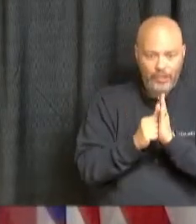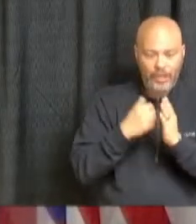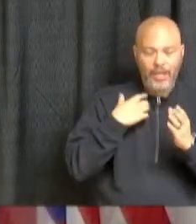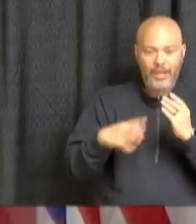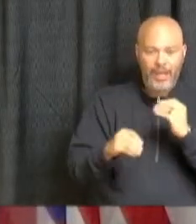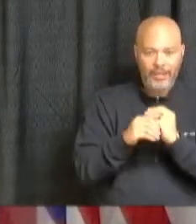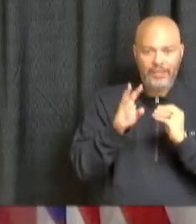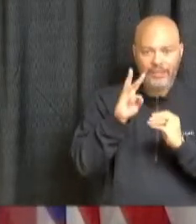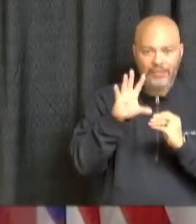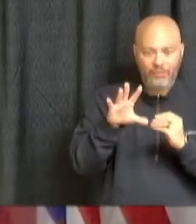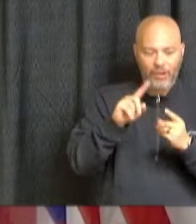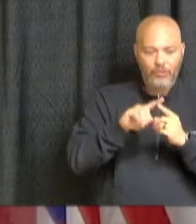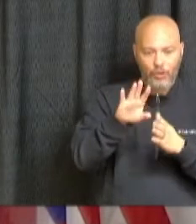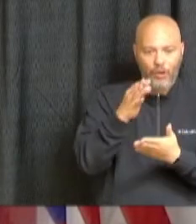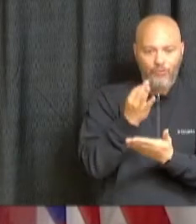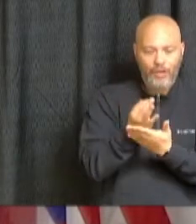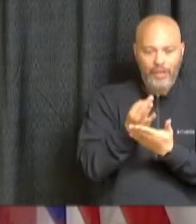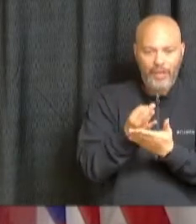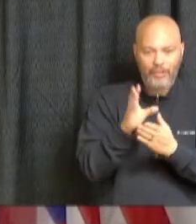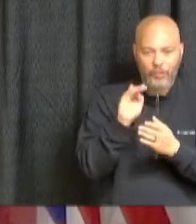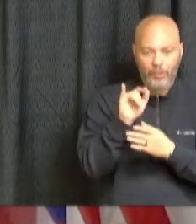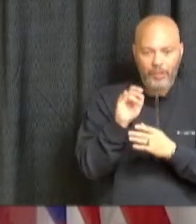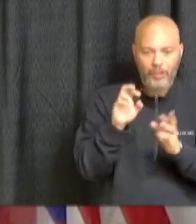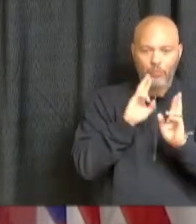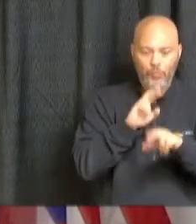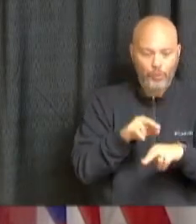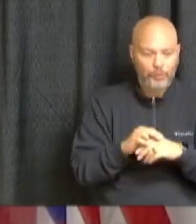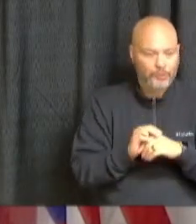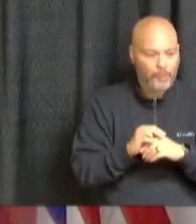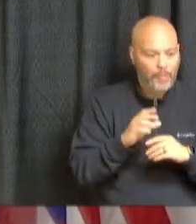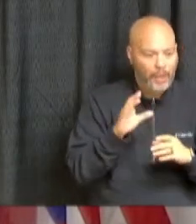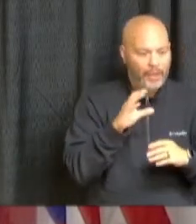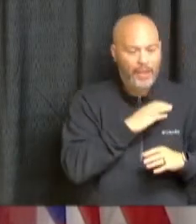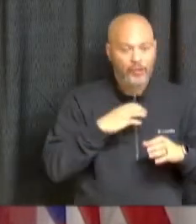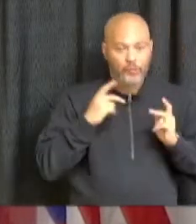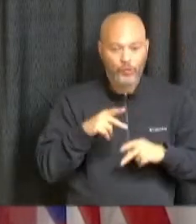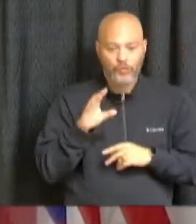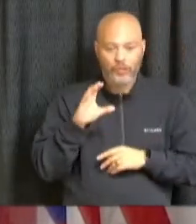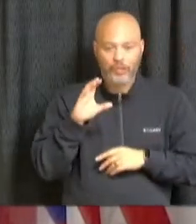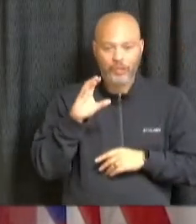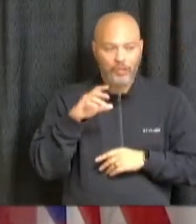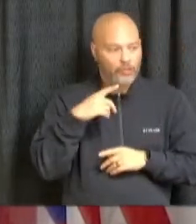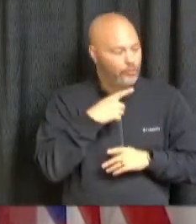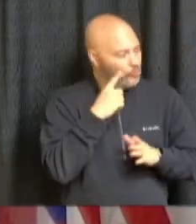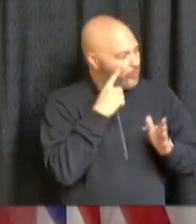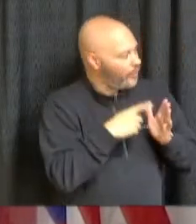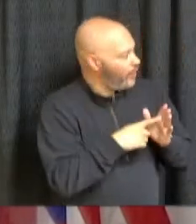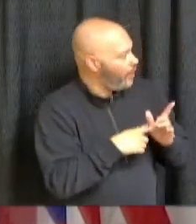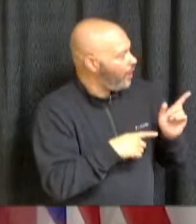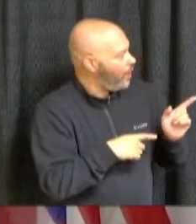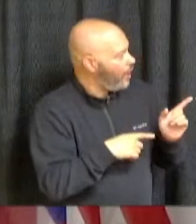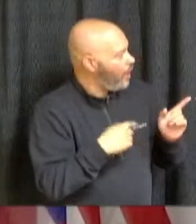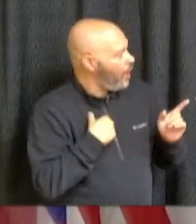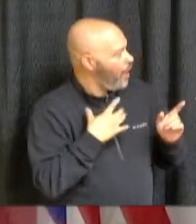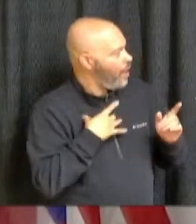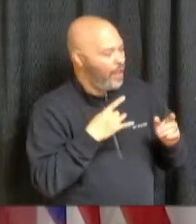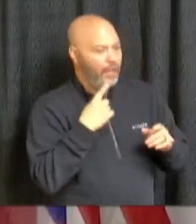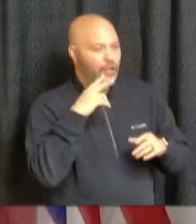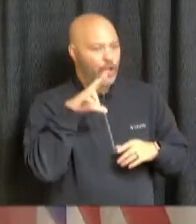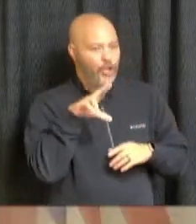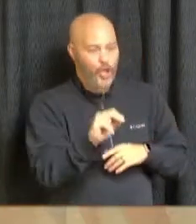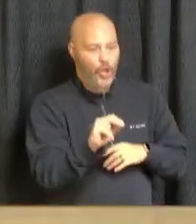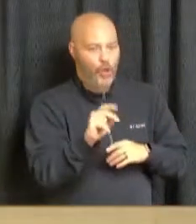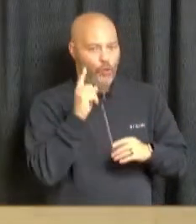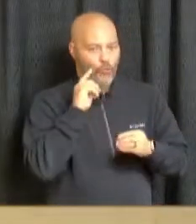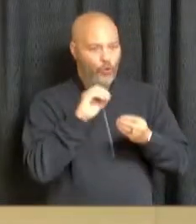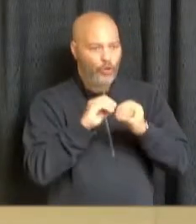ordinance 65 to your finance committee agenda. Thank you, Mayor. Councilperson McLaughlin, you're recognized on the consent agenda. Thank you, Mayor. I'd like to register a no vote